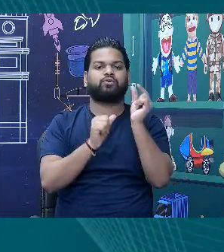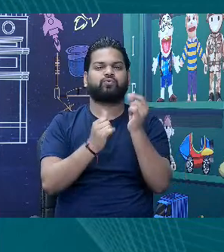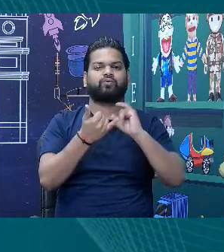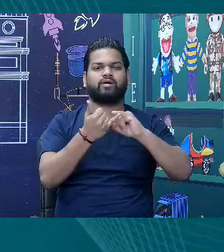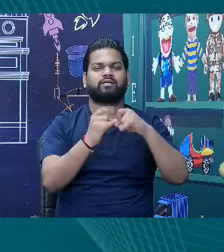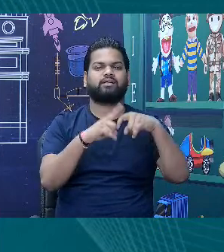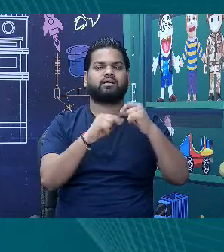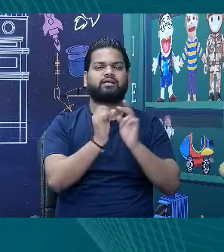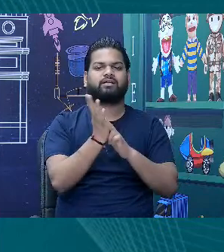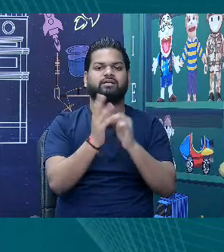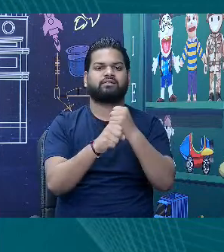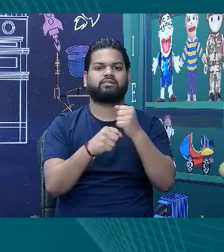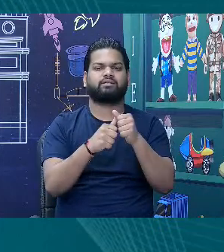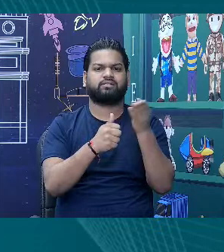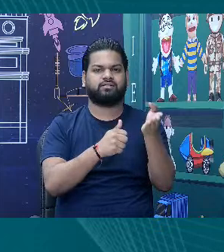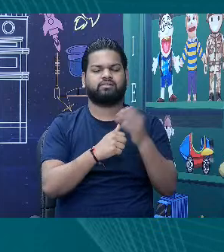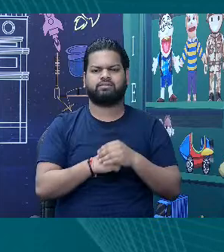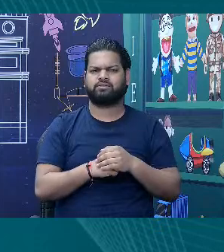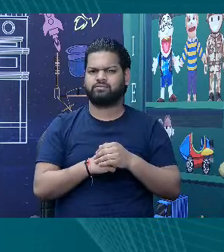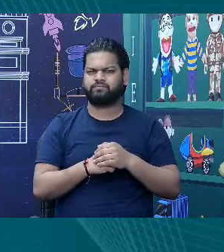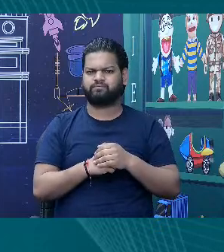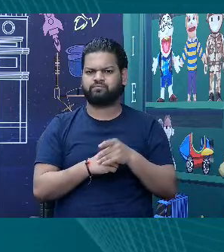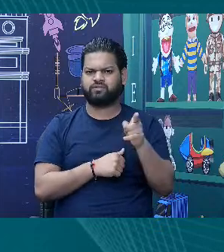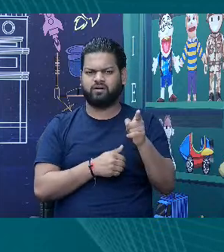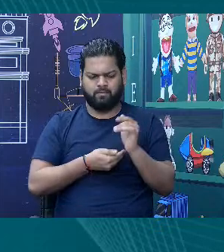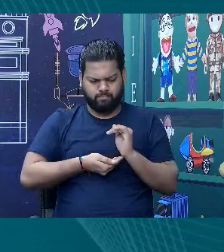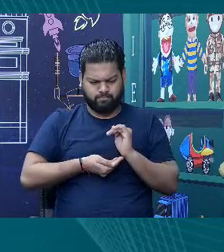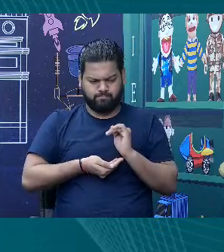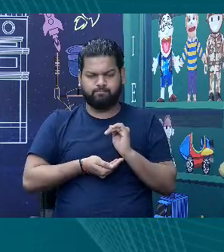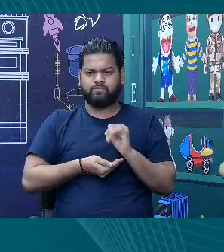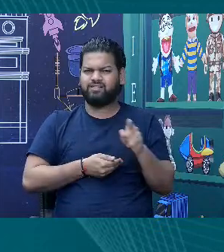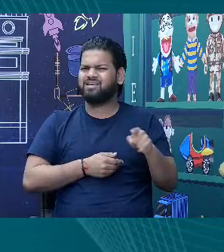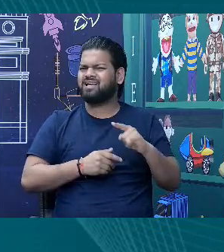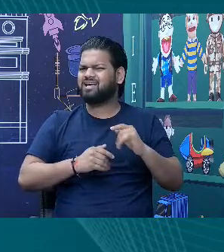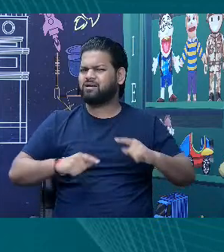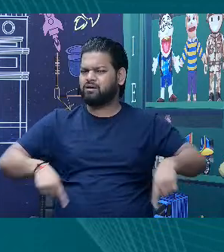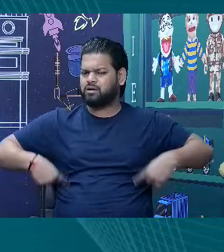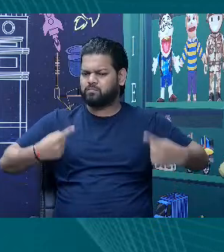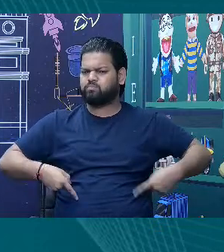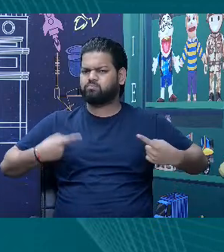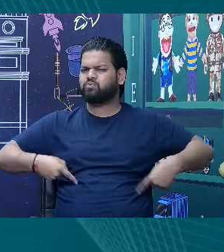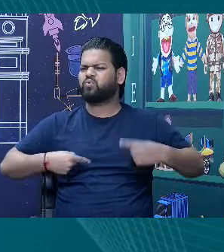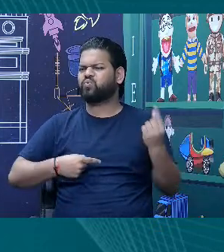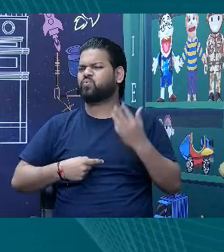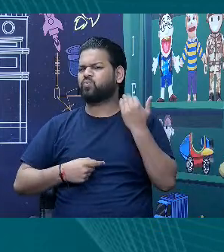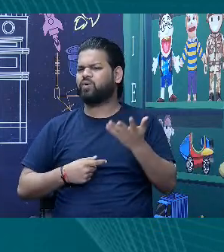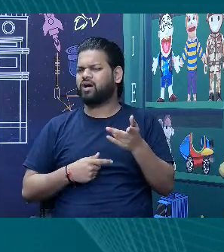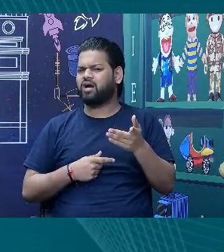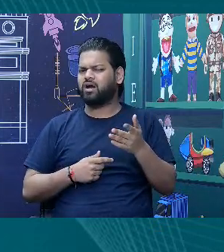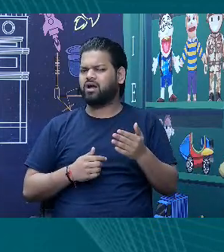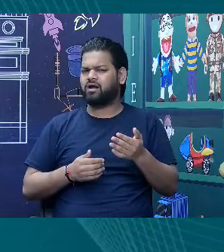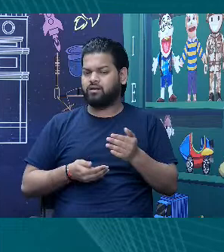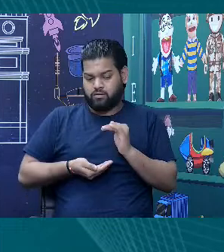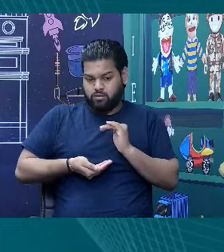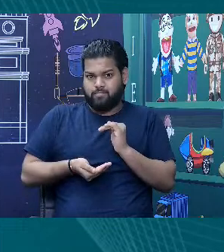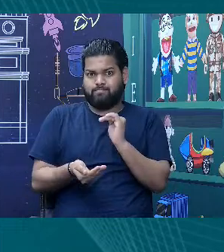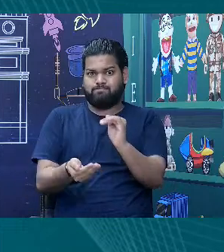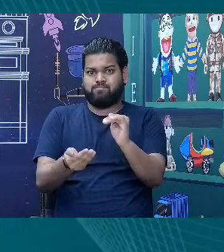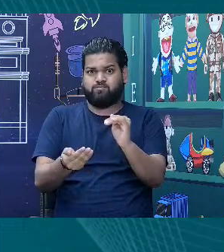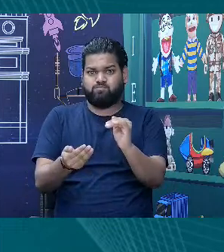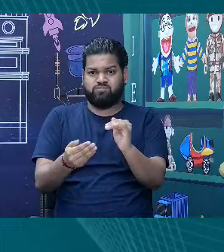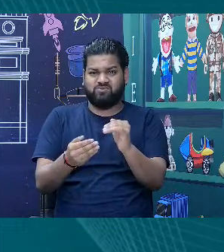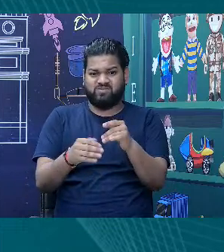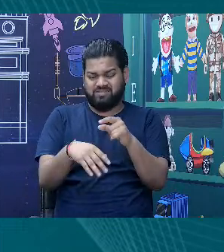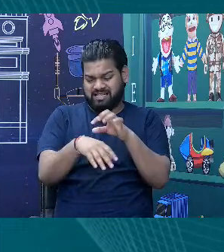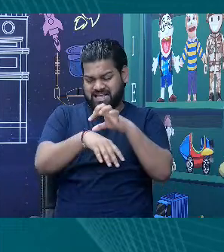Firdaus Kanga used a wheelchair because he was born with a brittle bone disease, which means his bones tended to